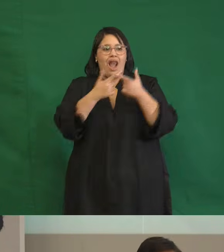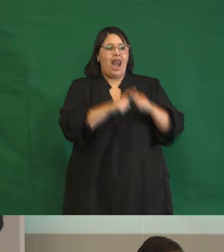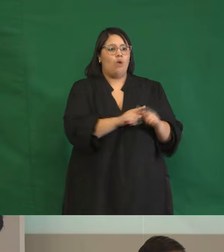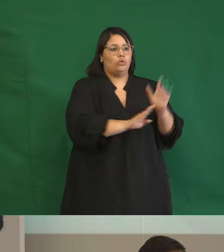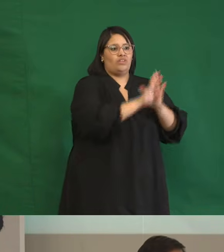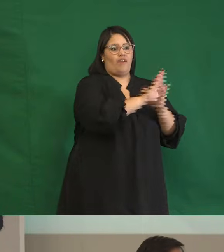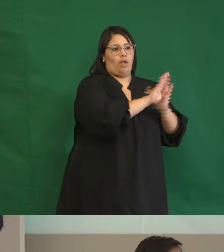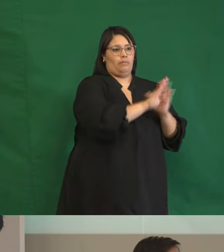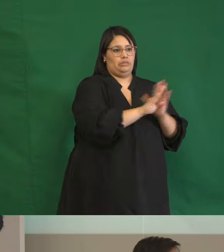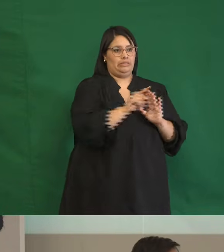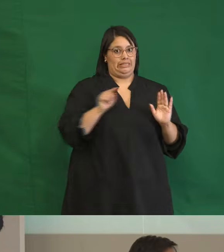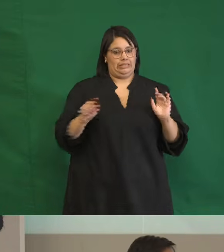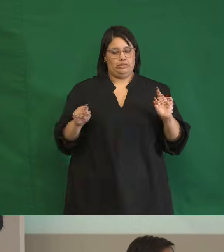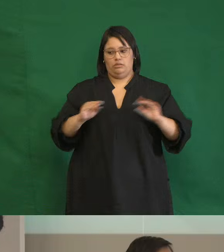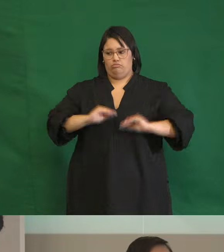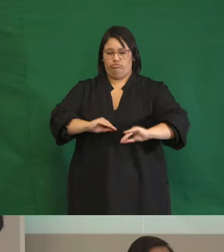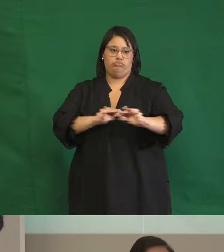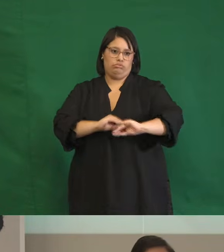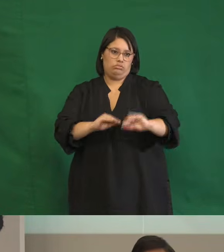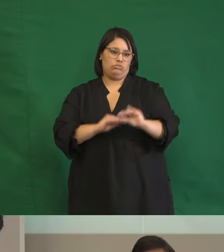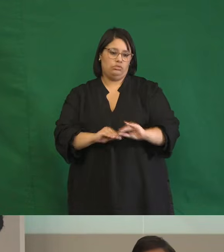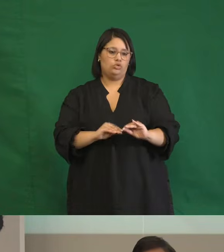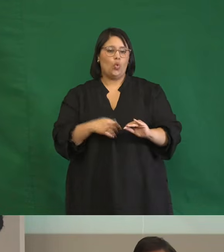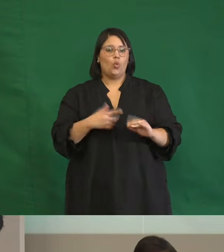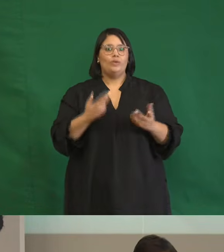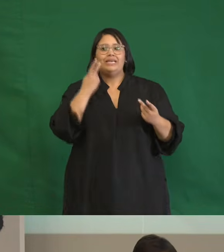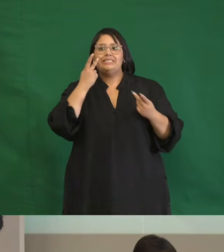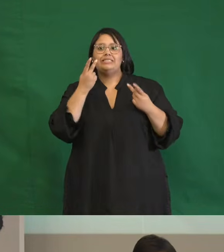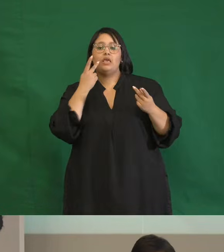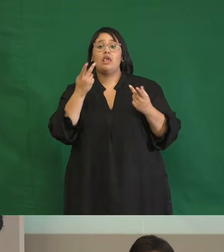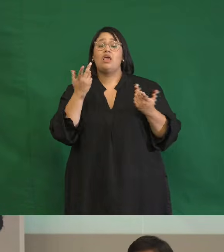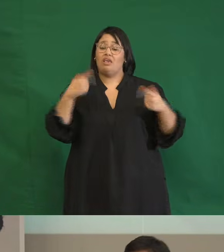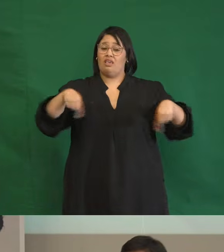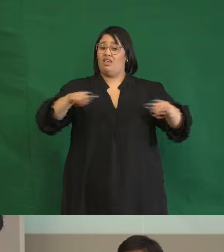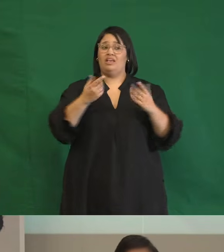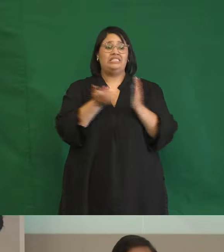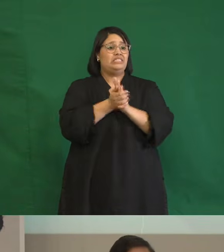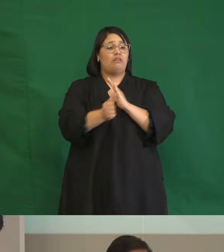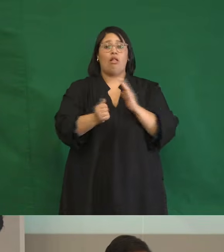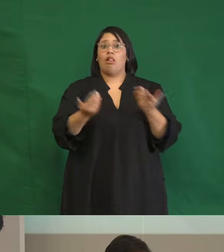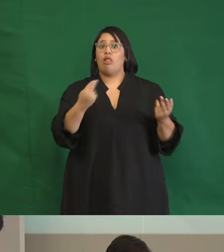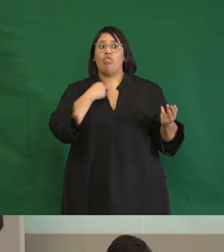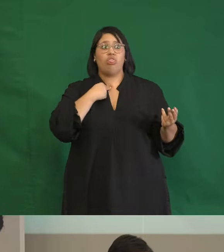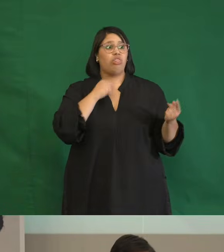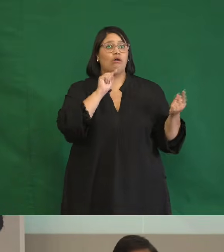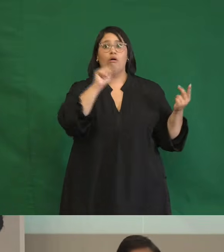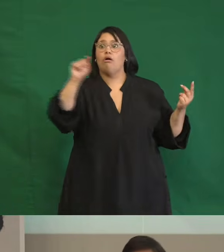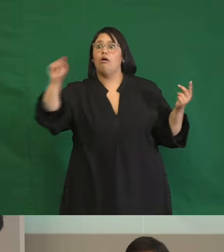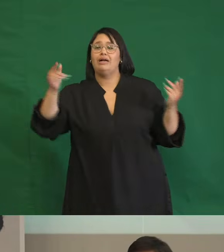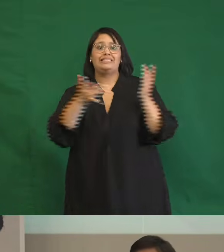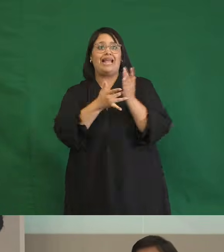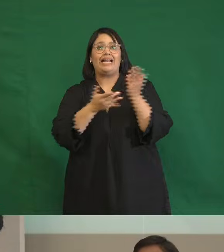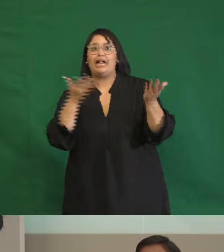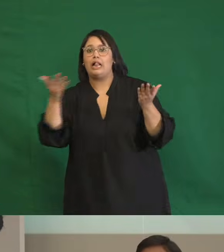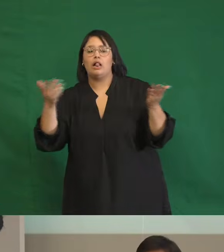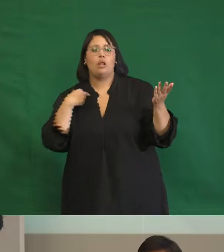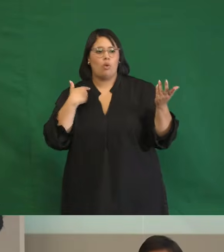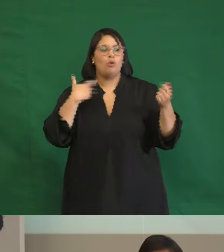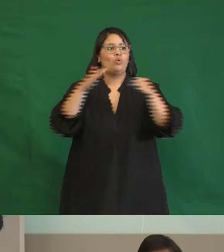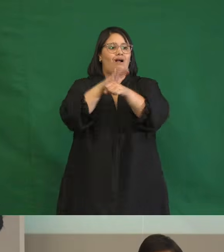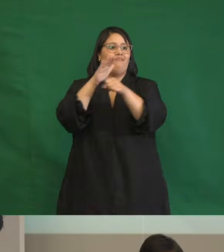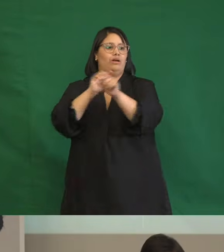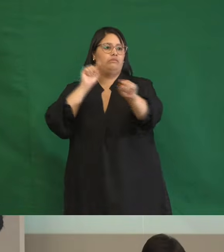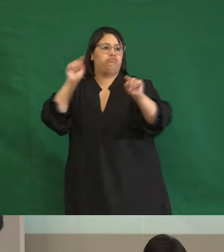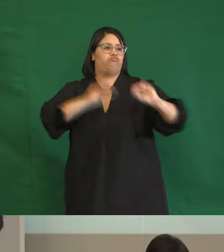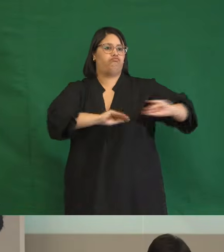that we also can address the skill shortage in these technical spaces for people